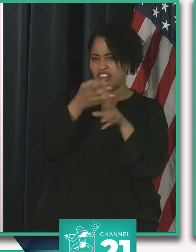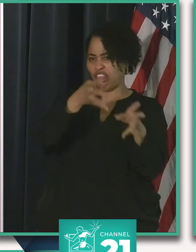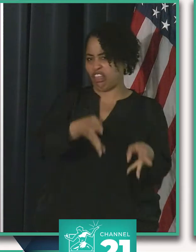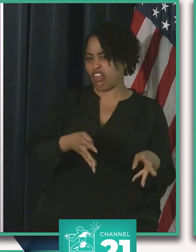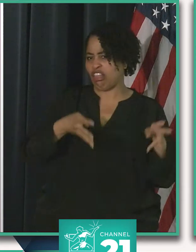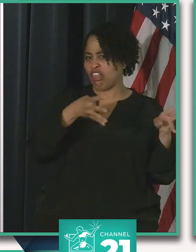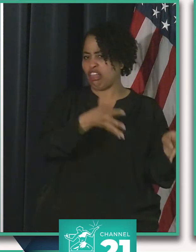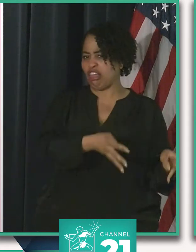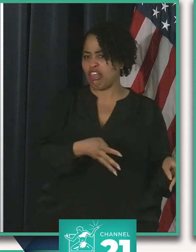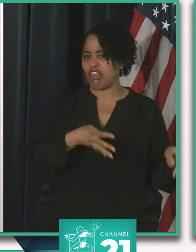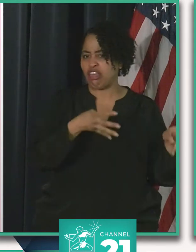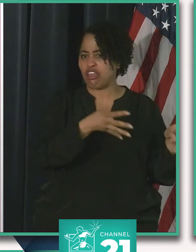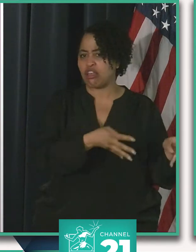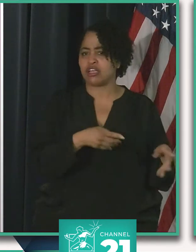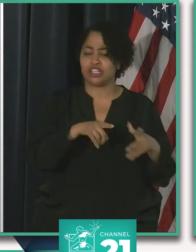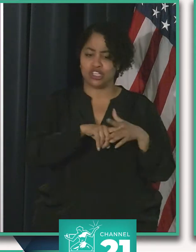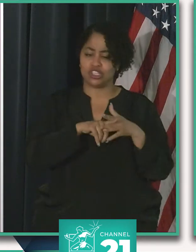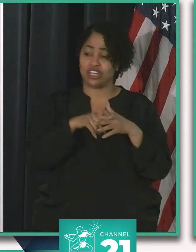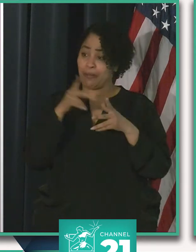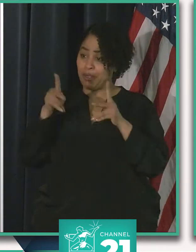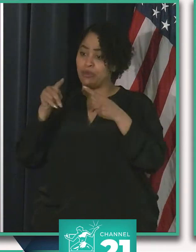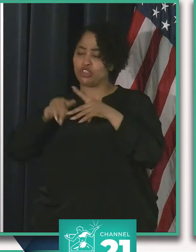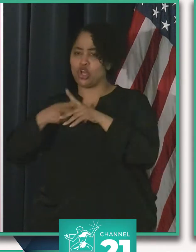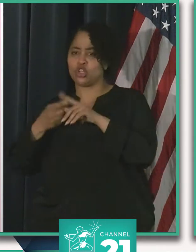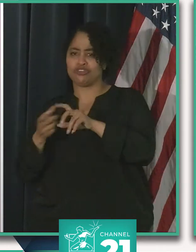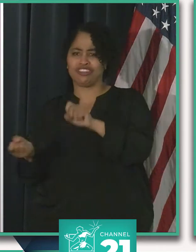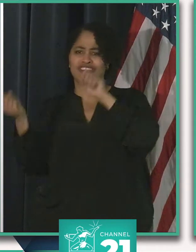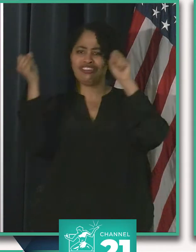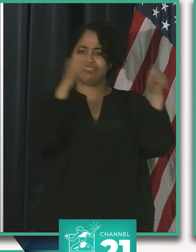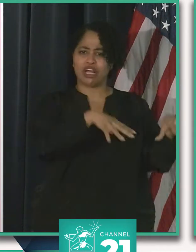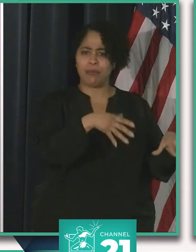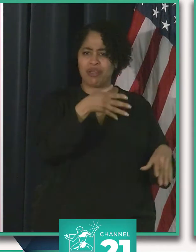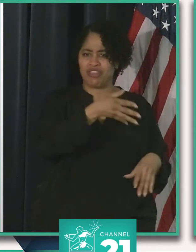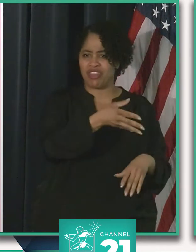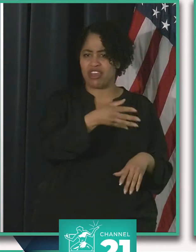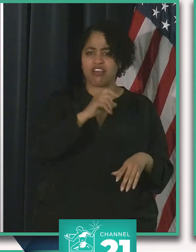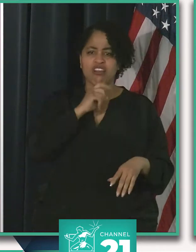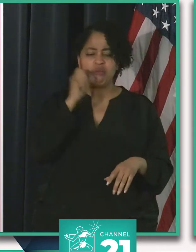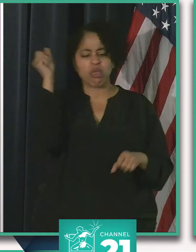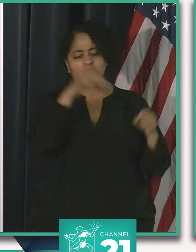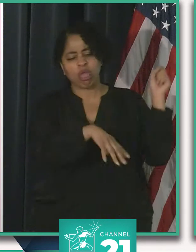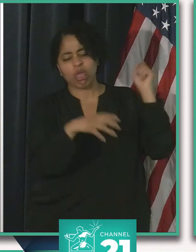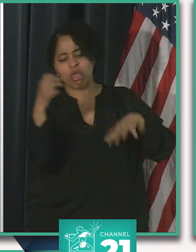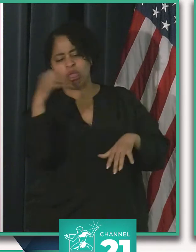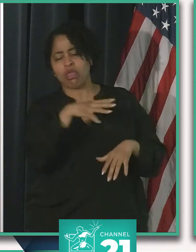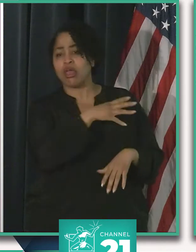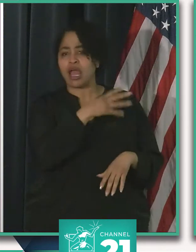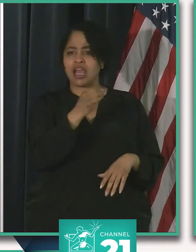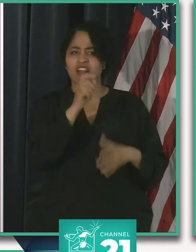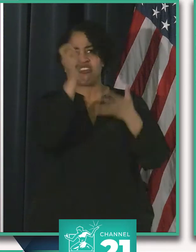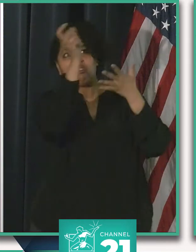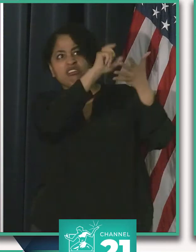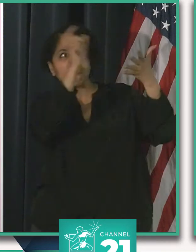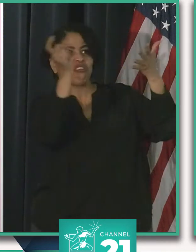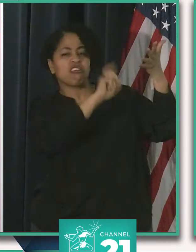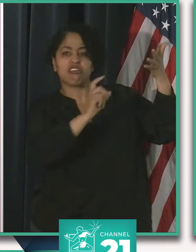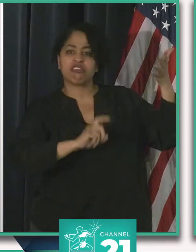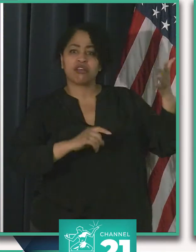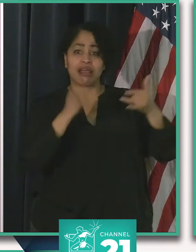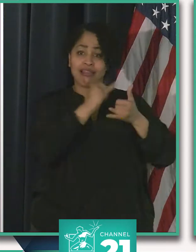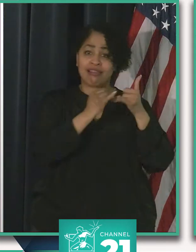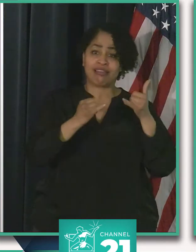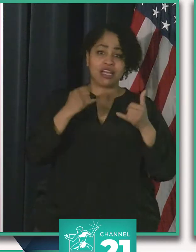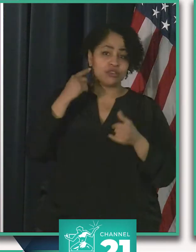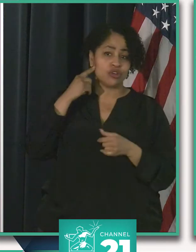Okay. And now starting to dump there and graffiti it. Okay. And the last thing that we heard,